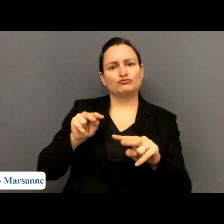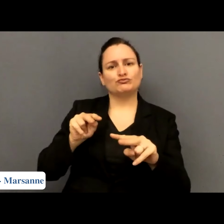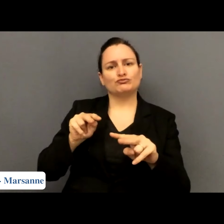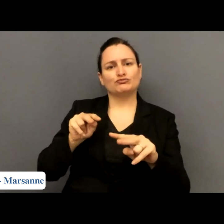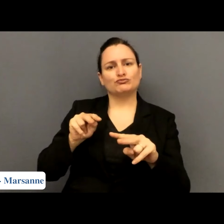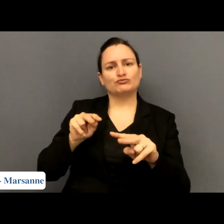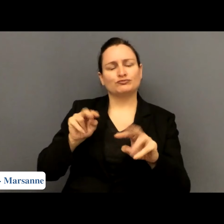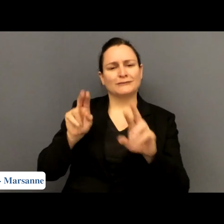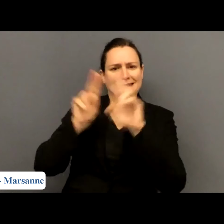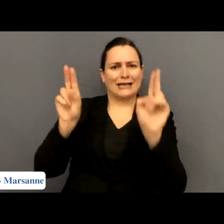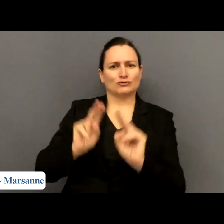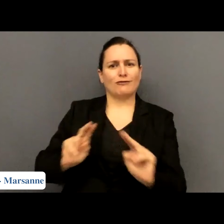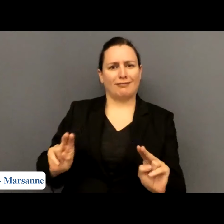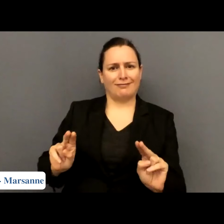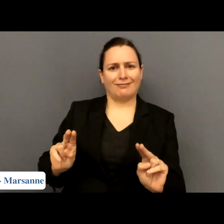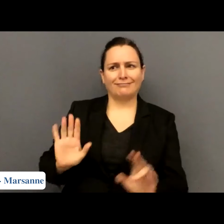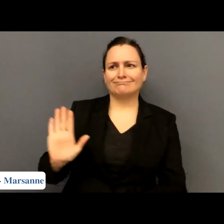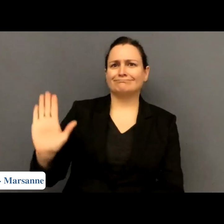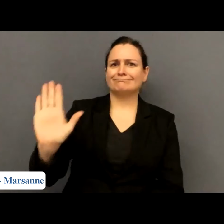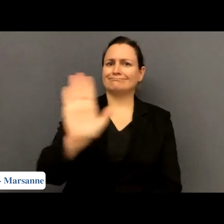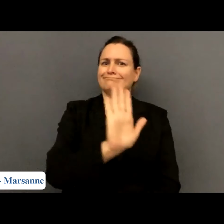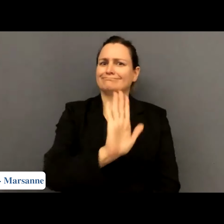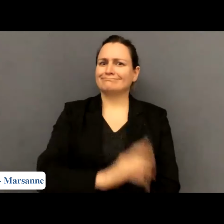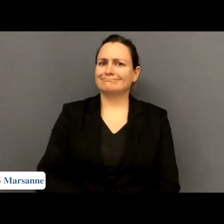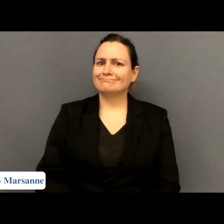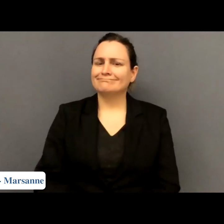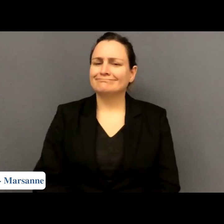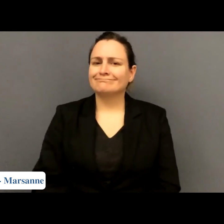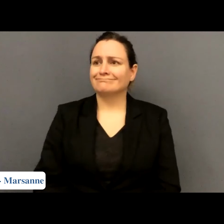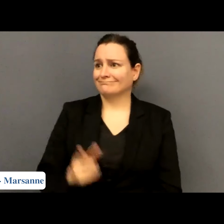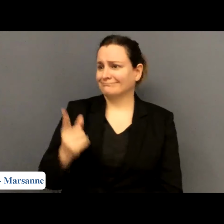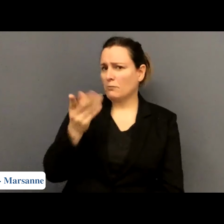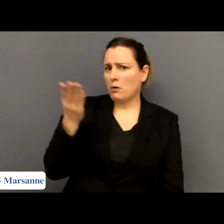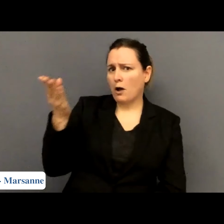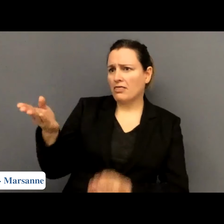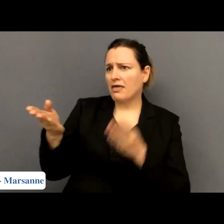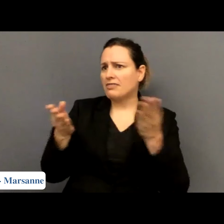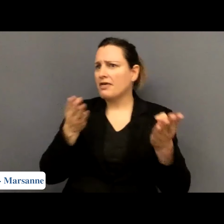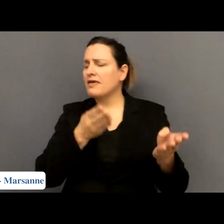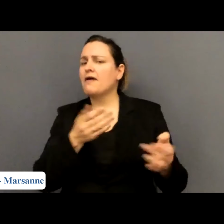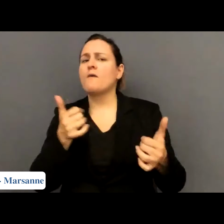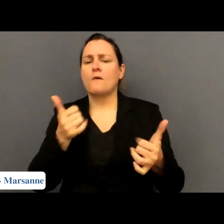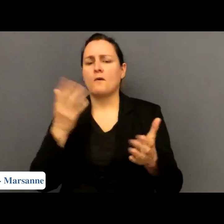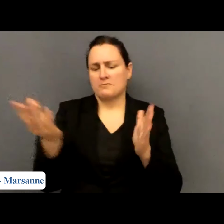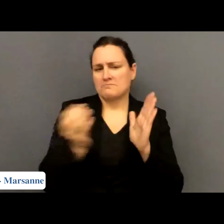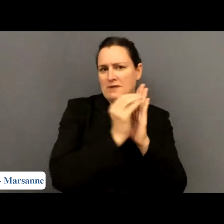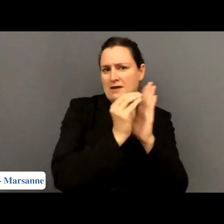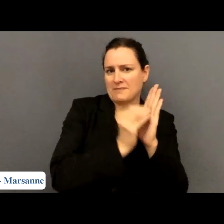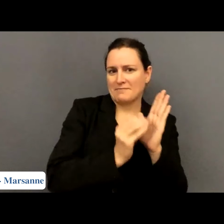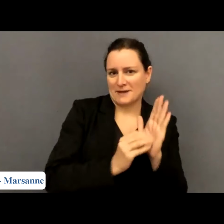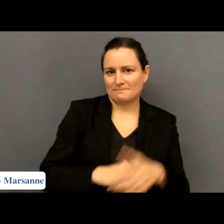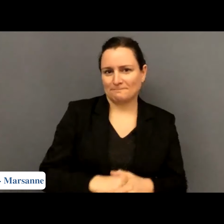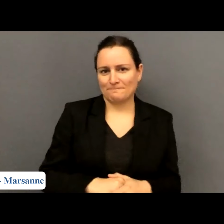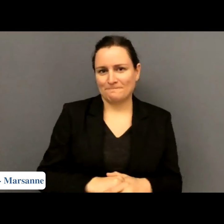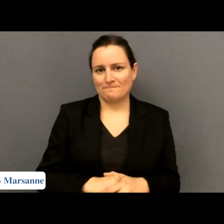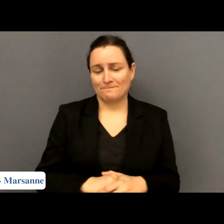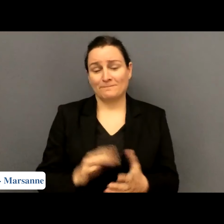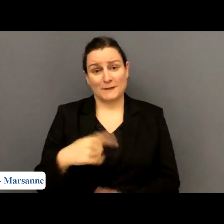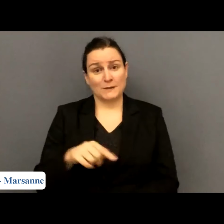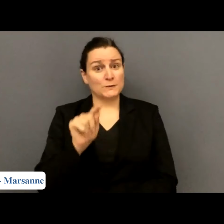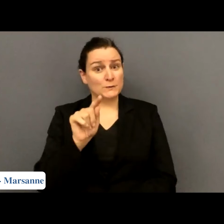mapping of what we know. Tara, and I should have acknowledged UN Women as an important partner in bringing you this